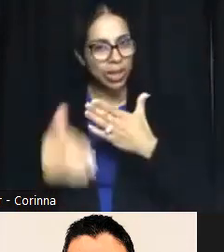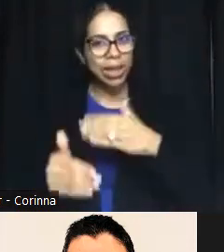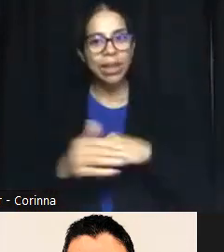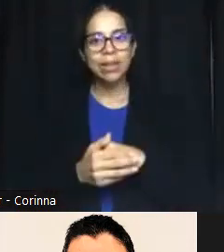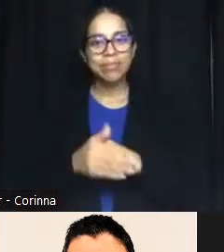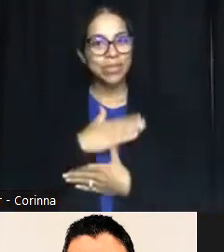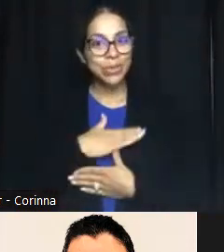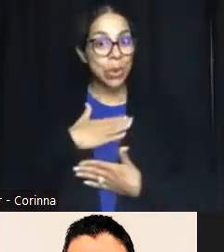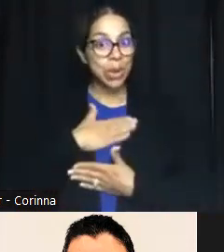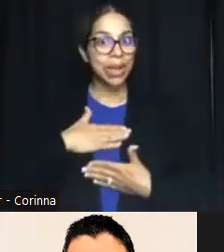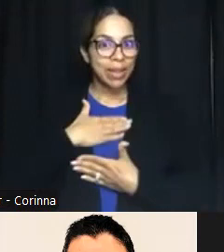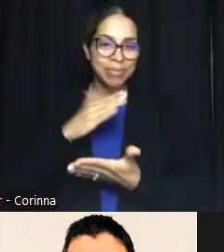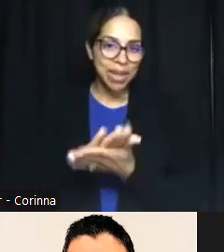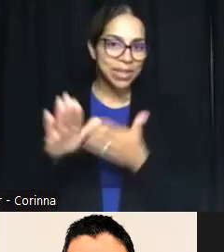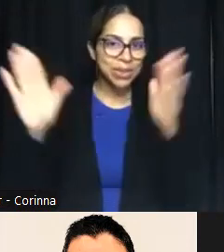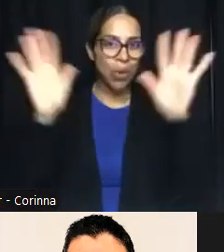weather.